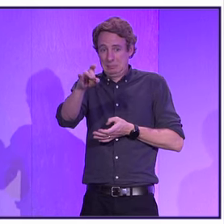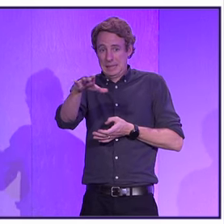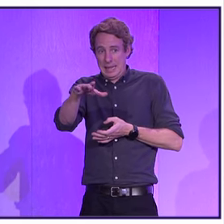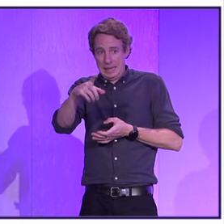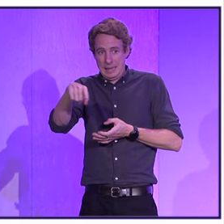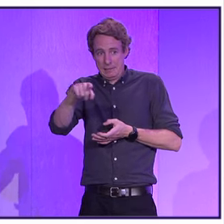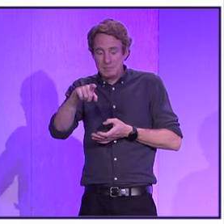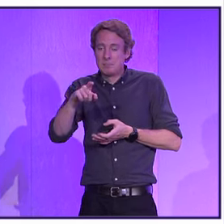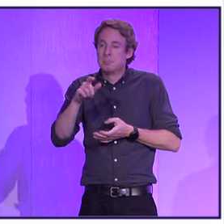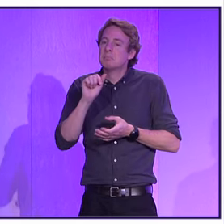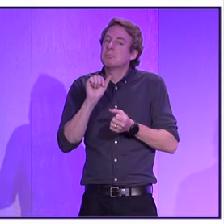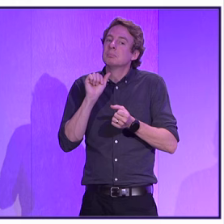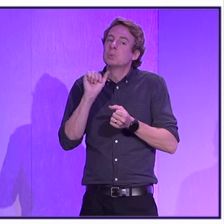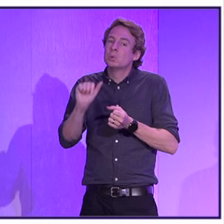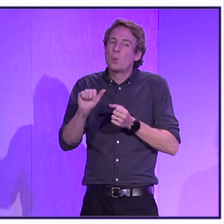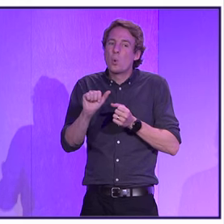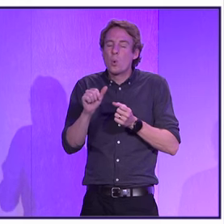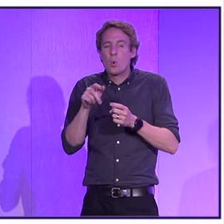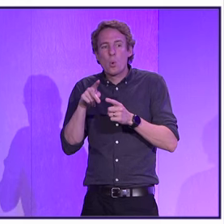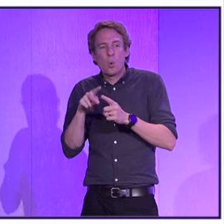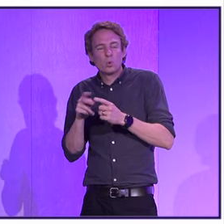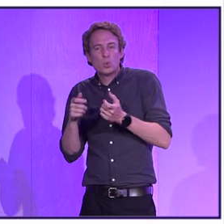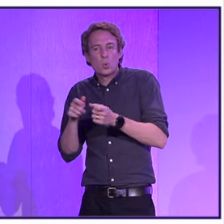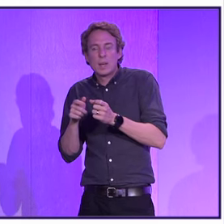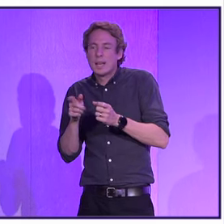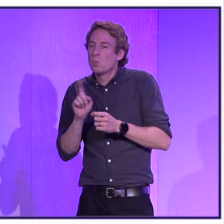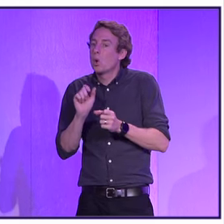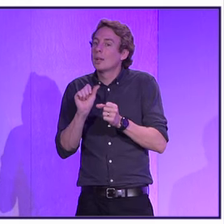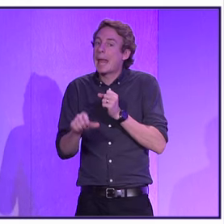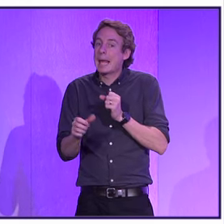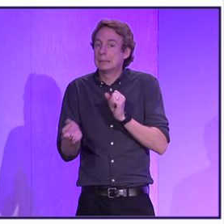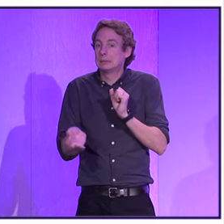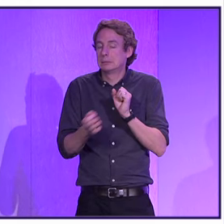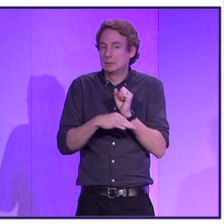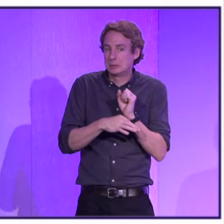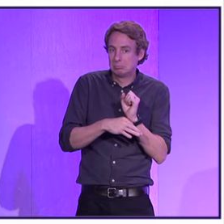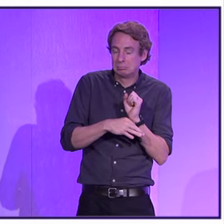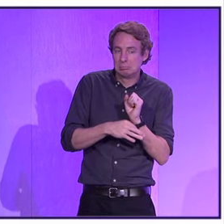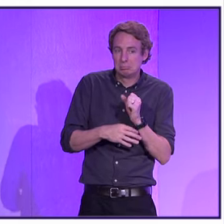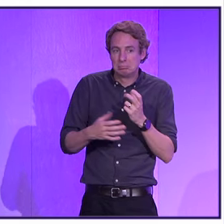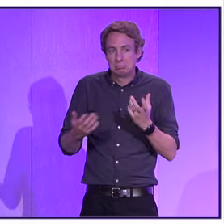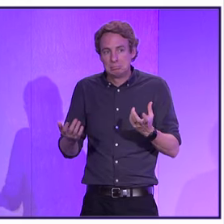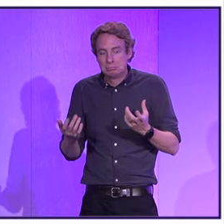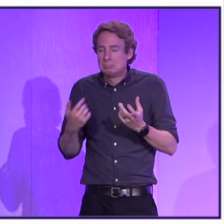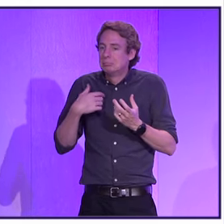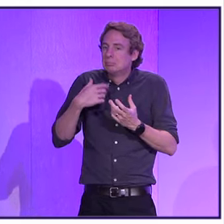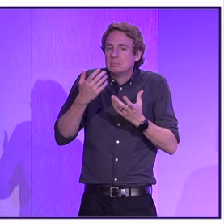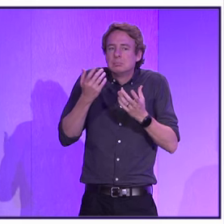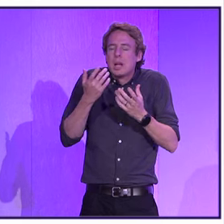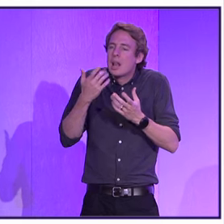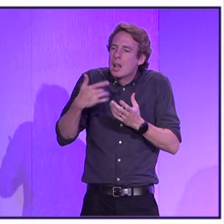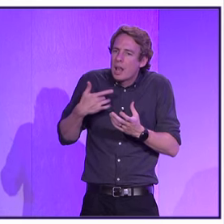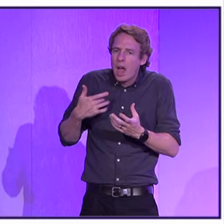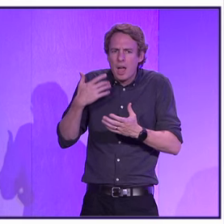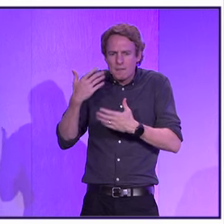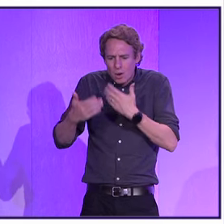what will you add next to your learning toolkit? I mean, I think there's something for us all to learn here. It's a lifelong process, trying to